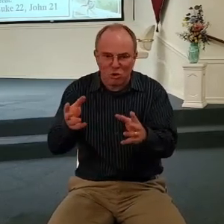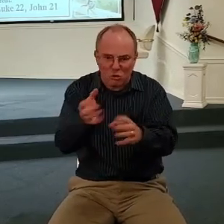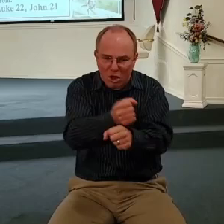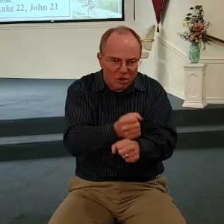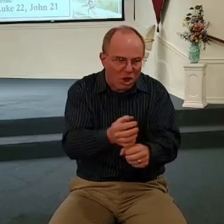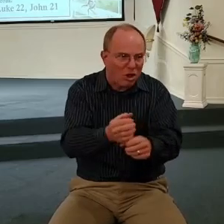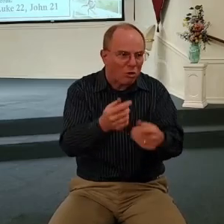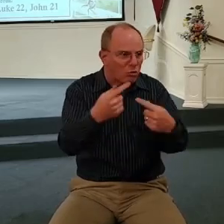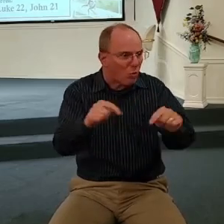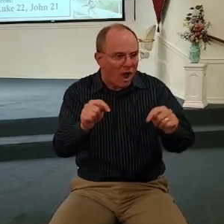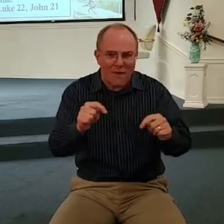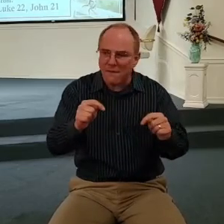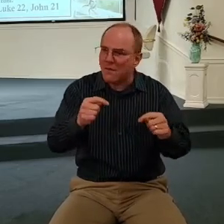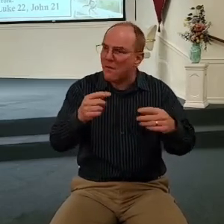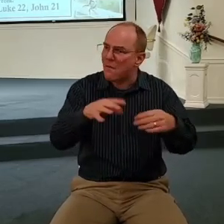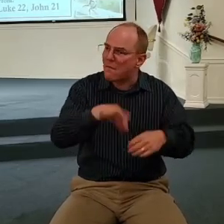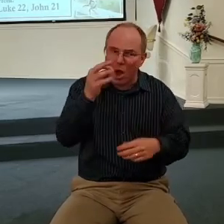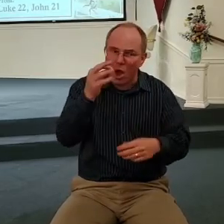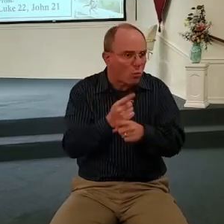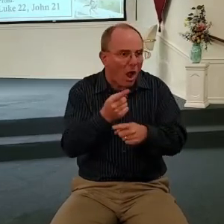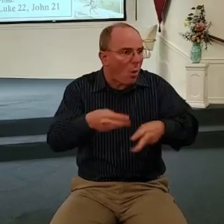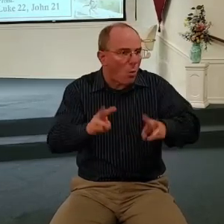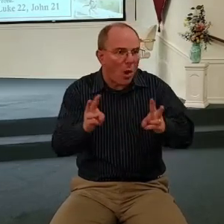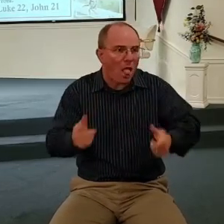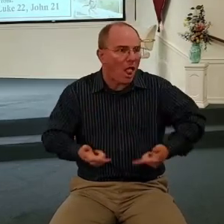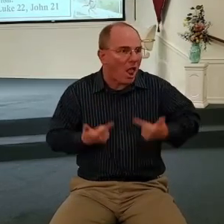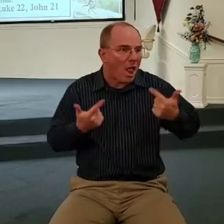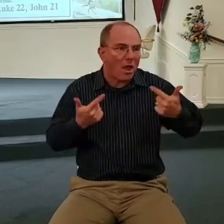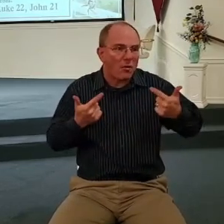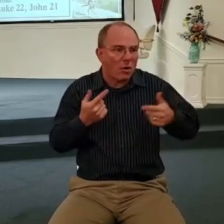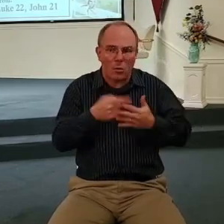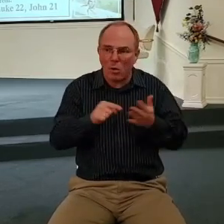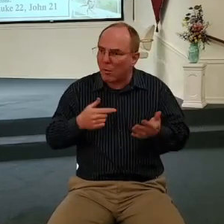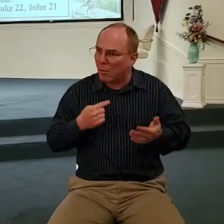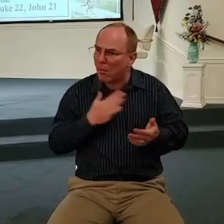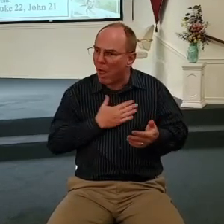life, only to leave a trail of brokenness along the way.